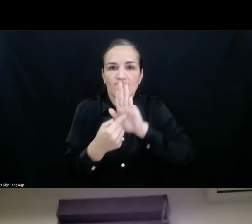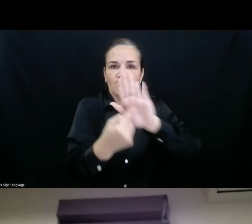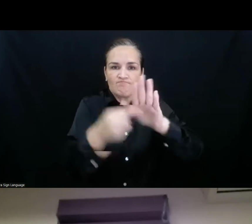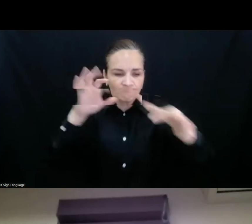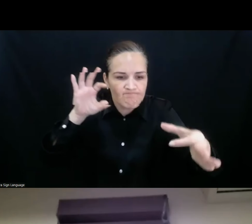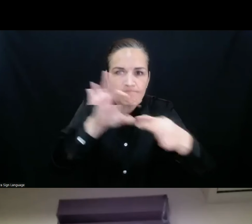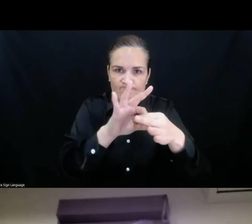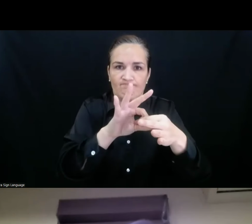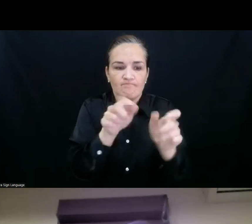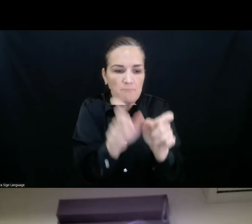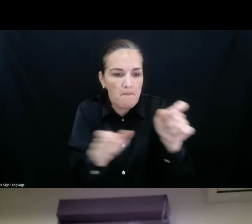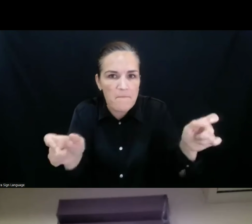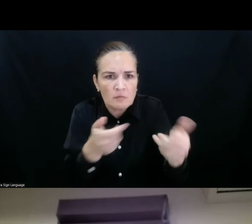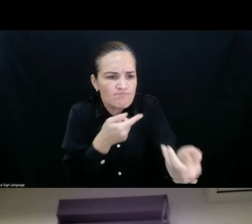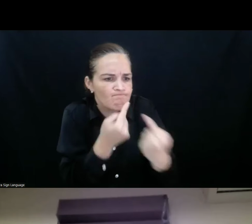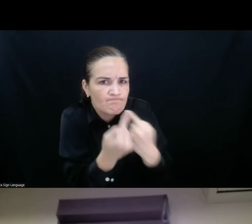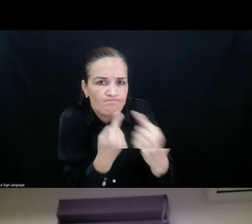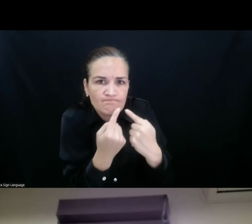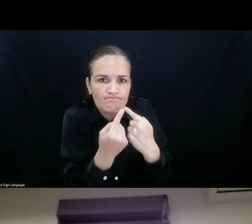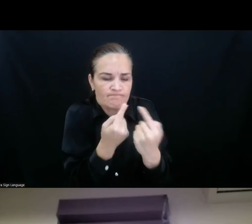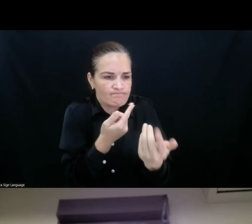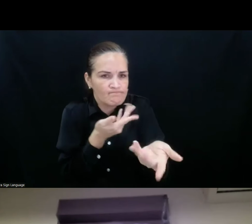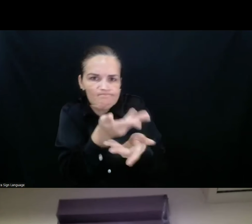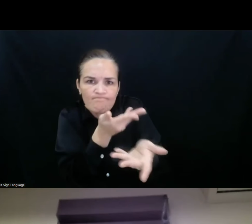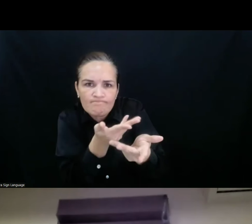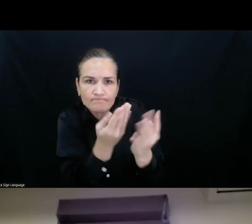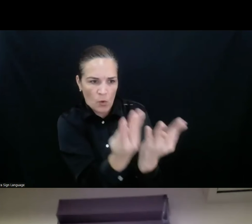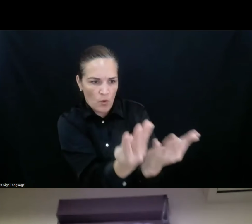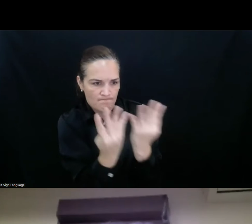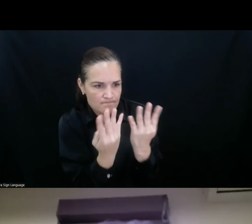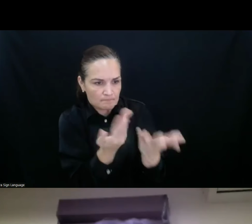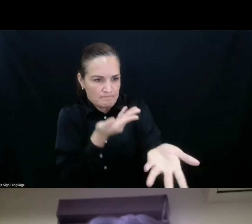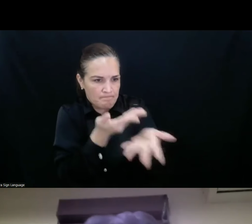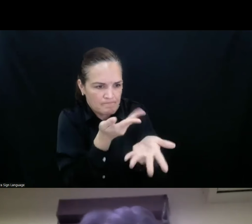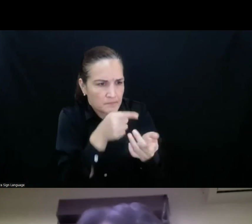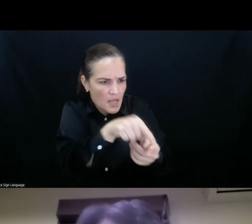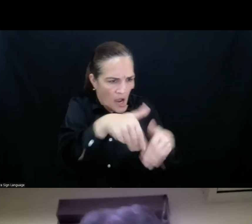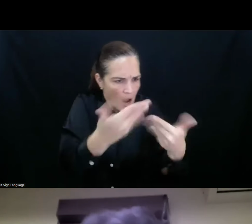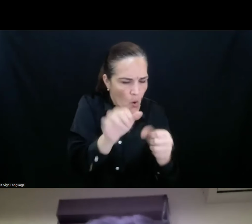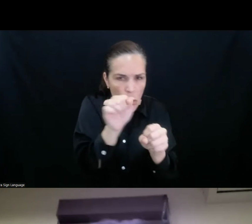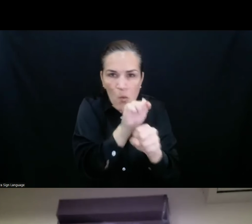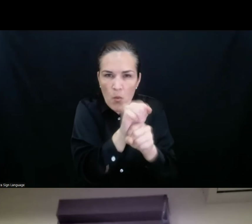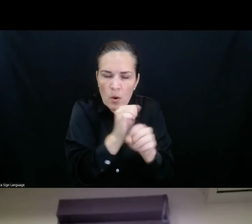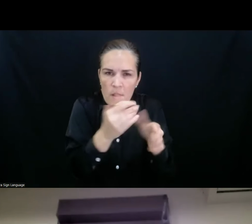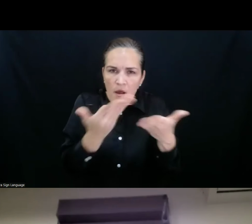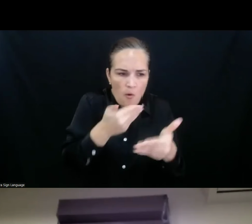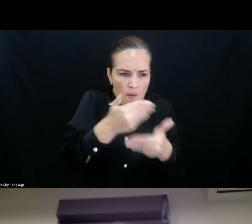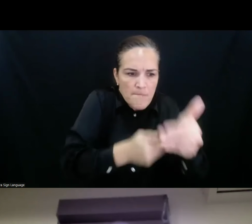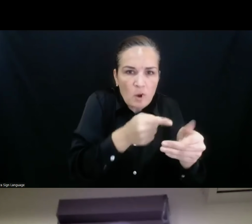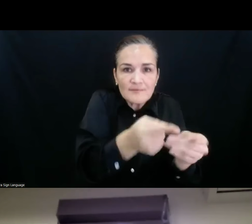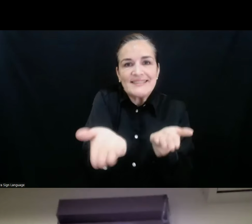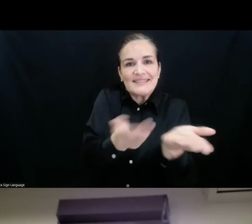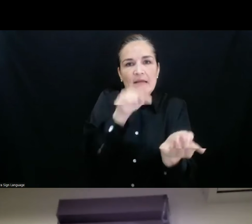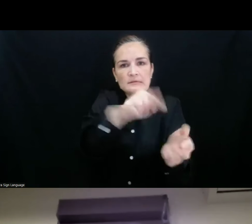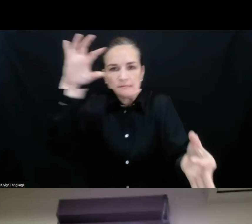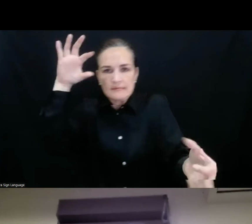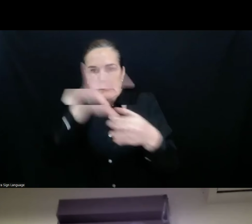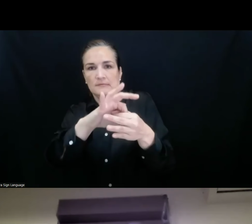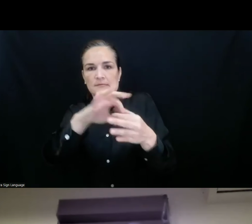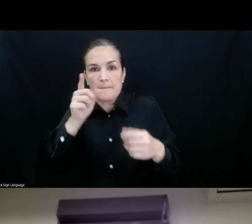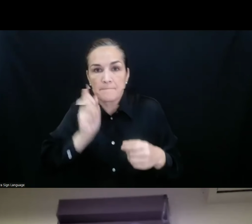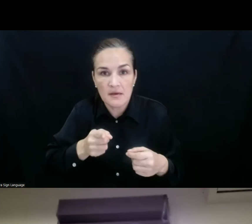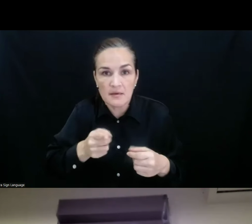healthcare provider from the first line of defense and healthcare service delivery, because it was